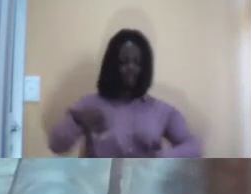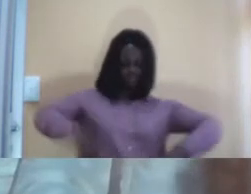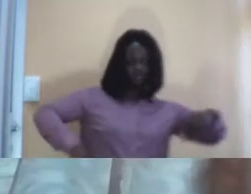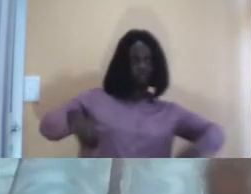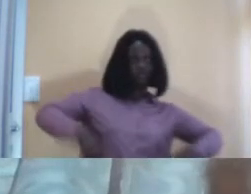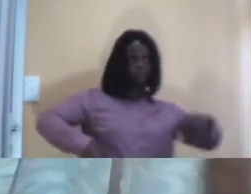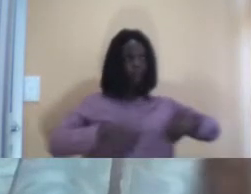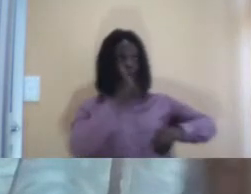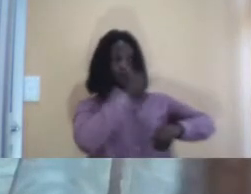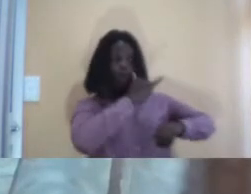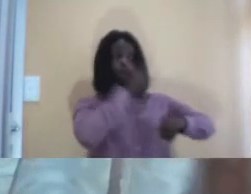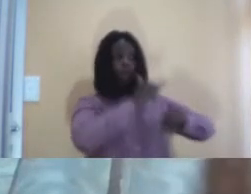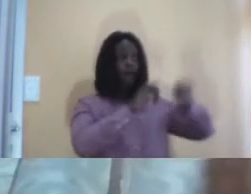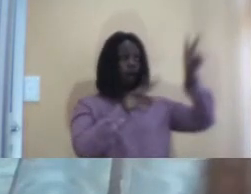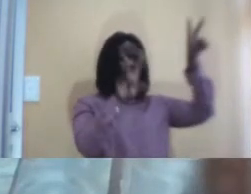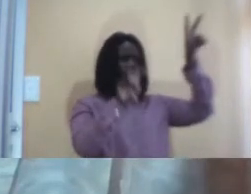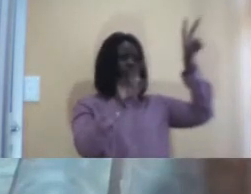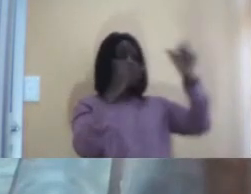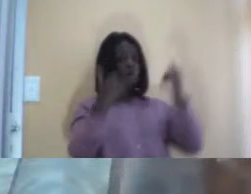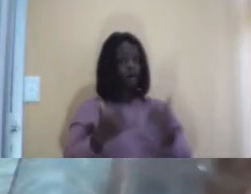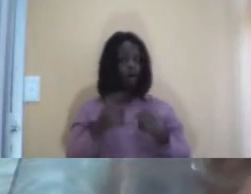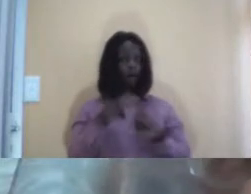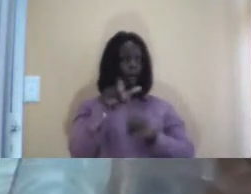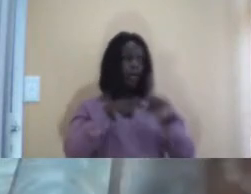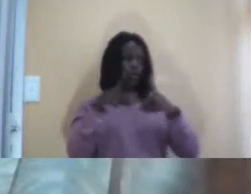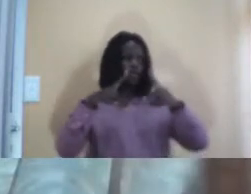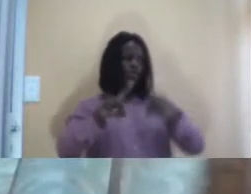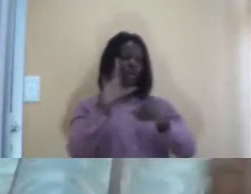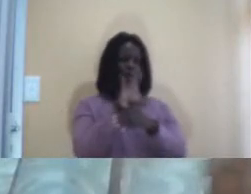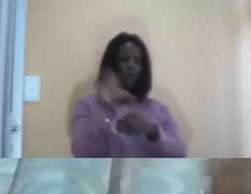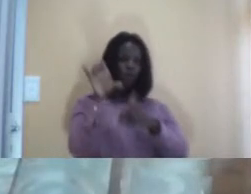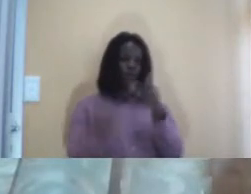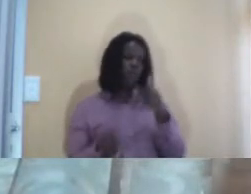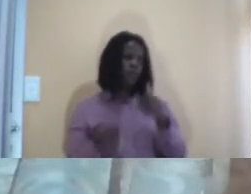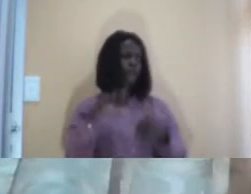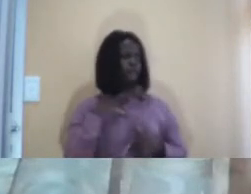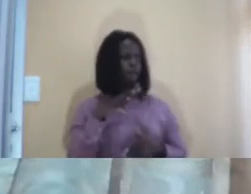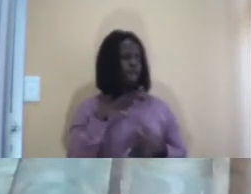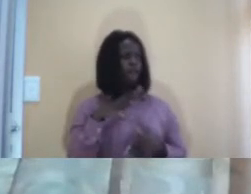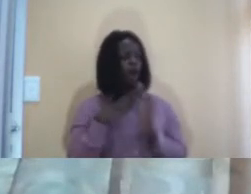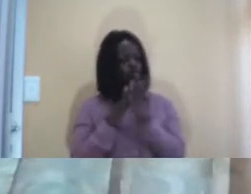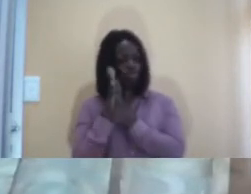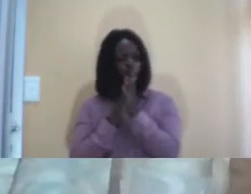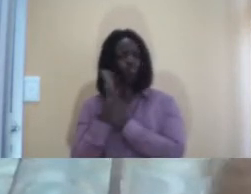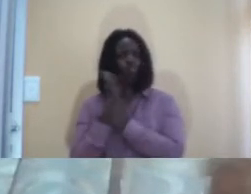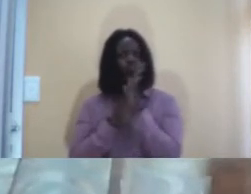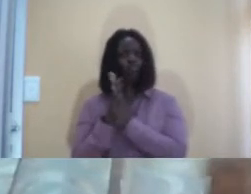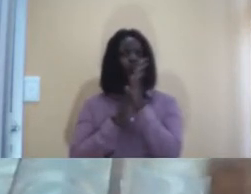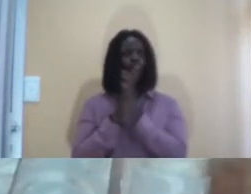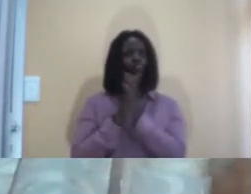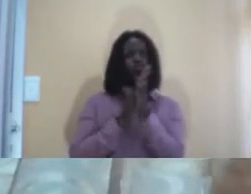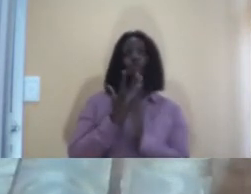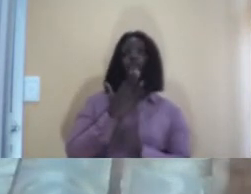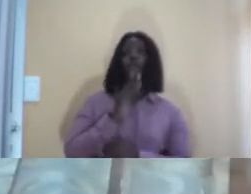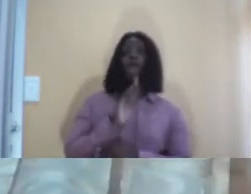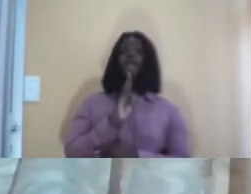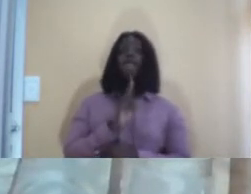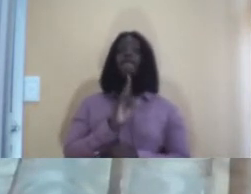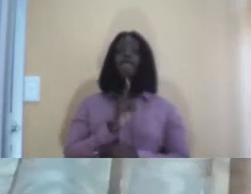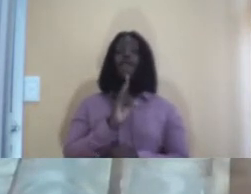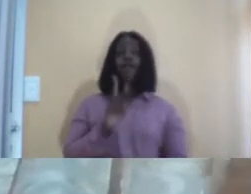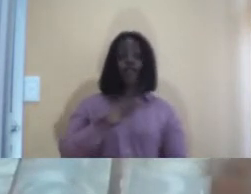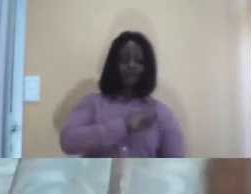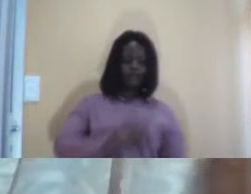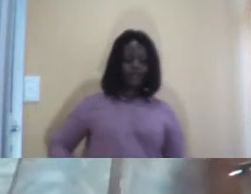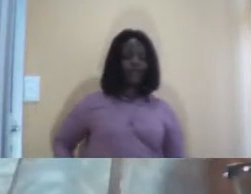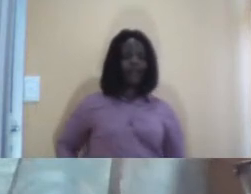unquote. As we conclude, the Chairperson, we are greatly inspired by the voice of our